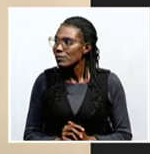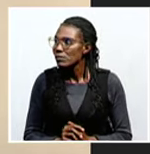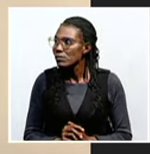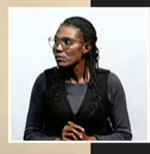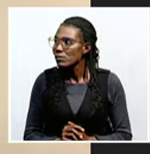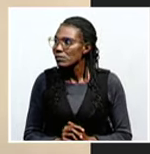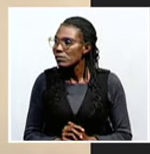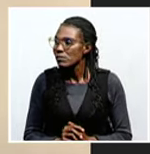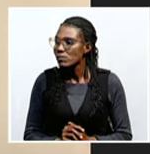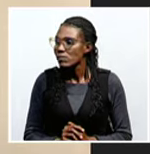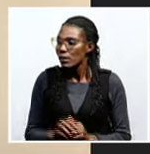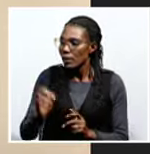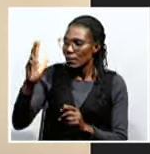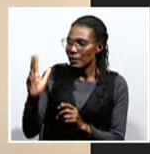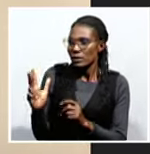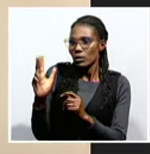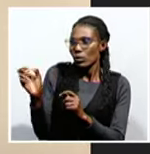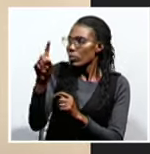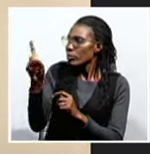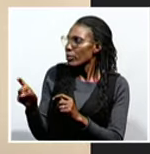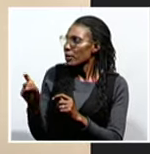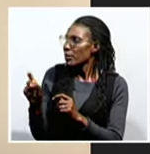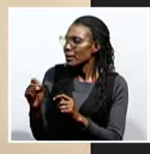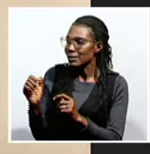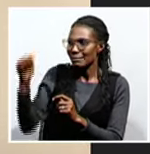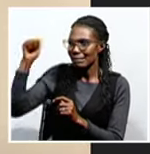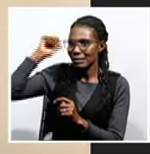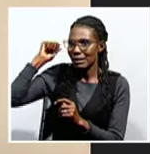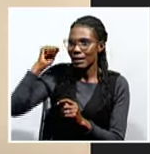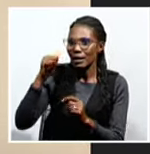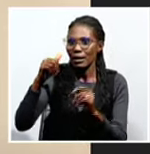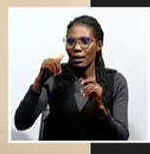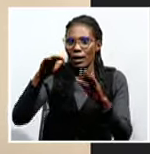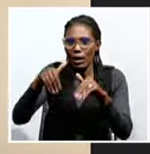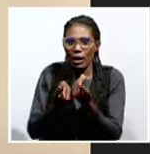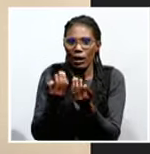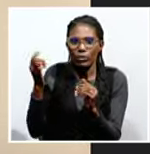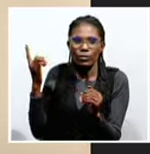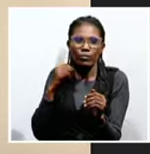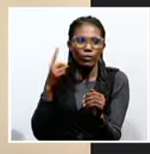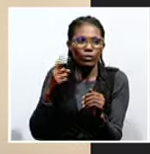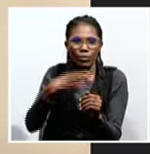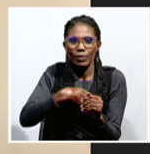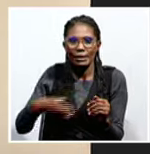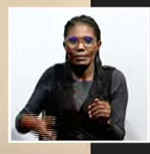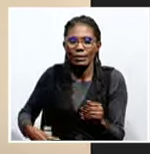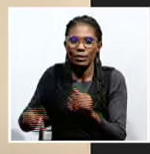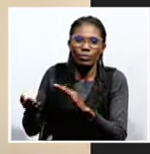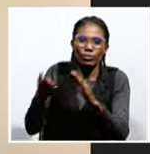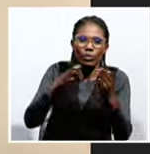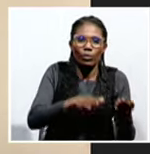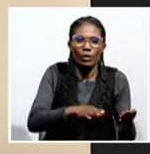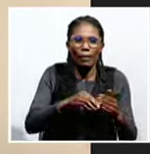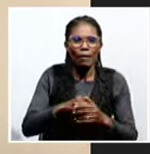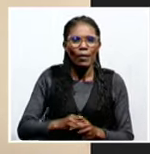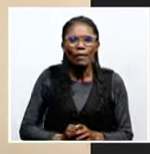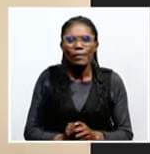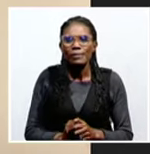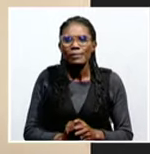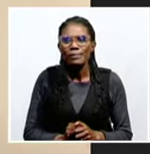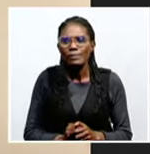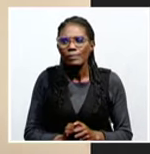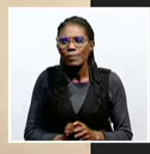somebody asked me yesterday how I learned about the passing of our president.